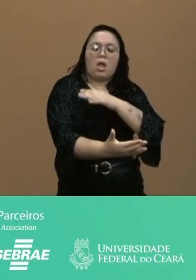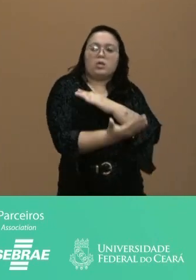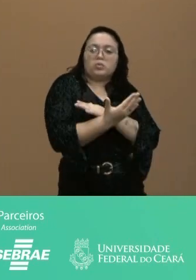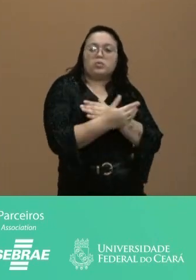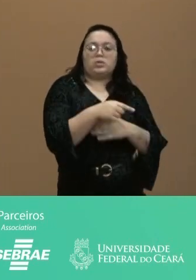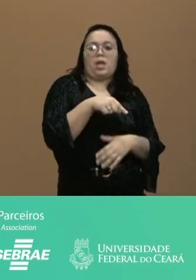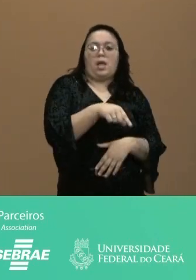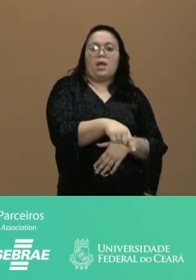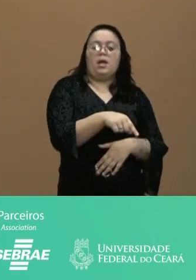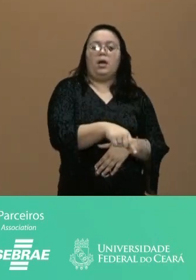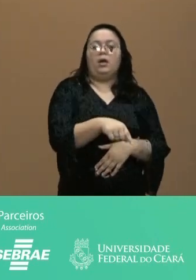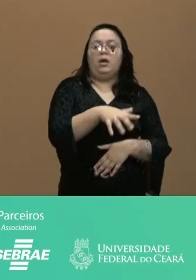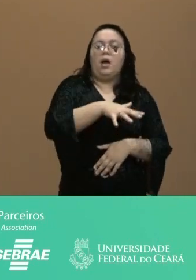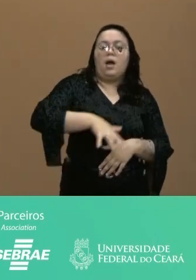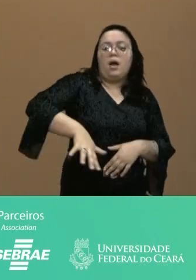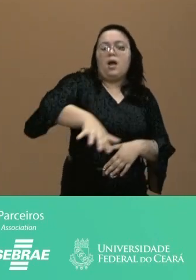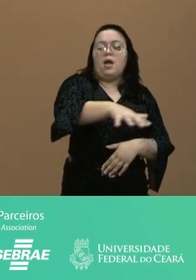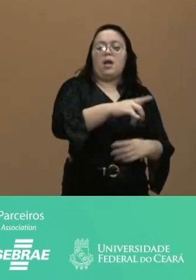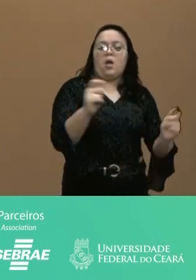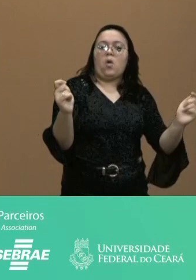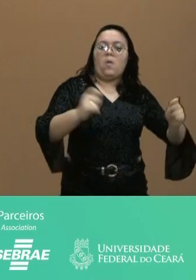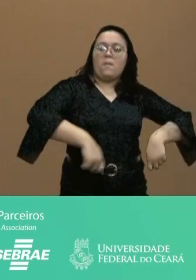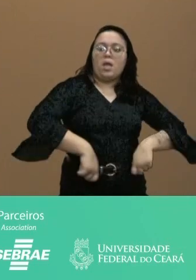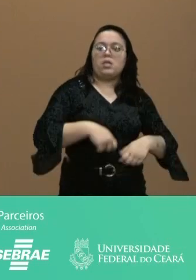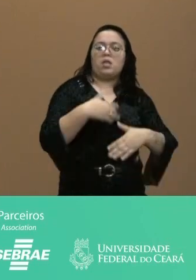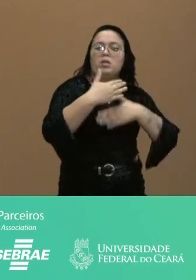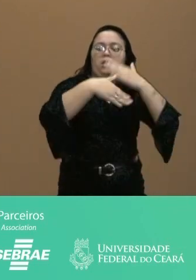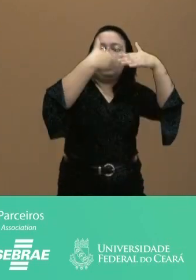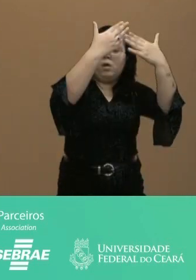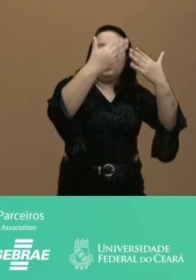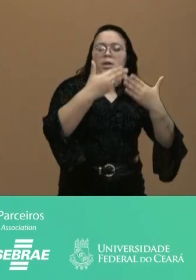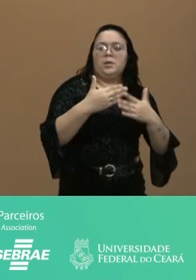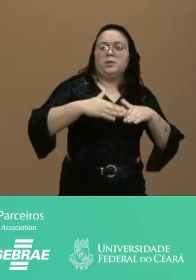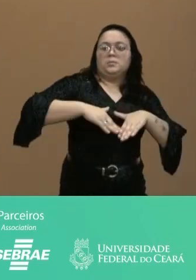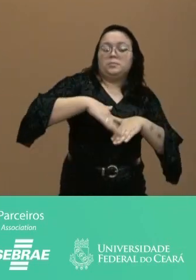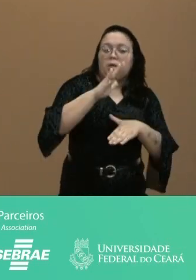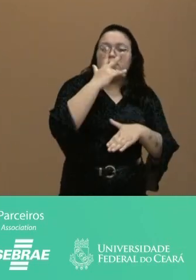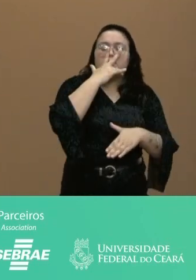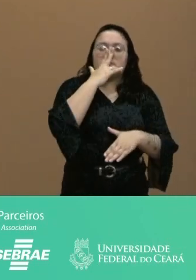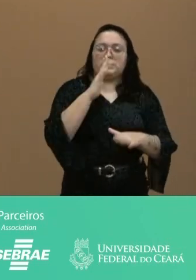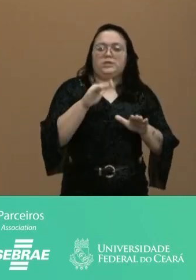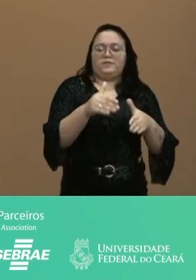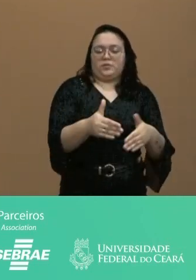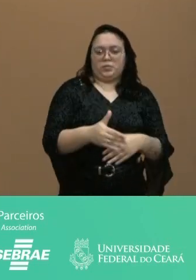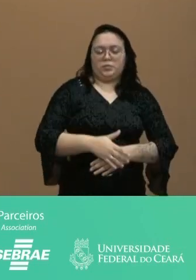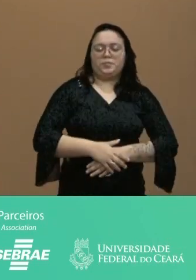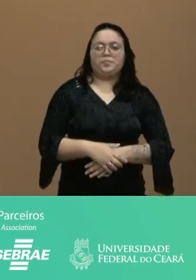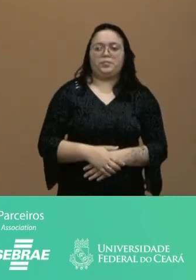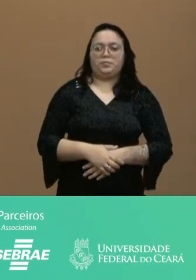Rio is really a center of competency that we're going to develop more and more here.